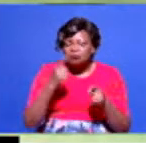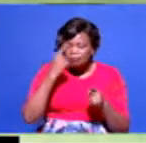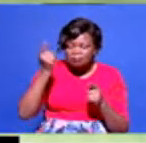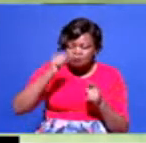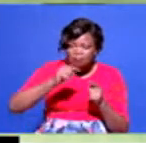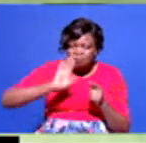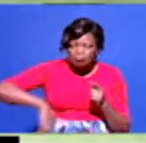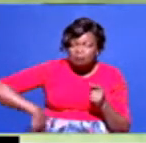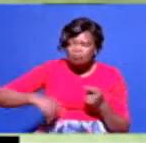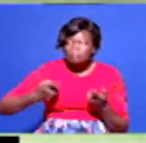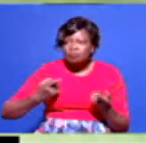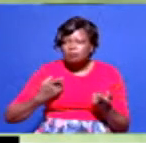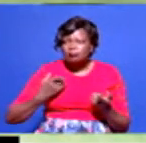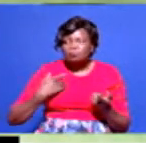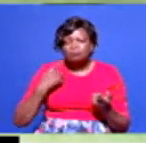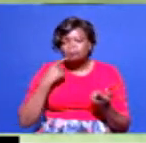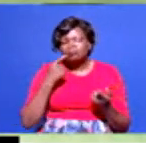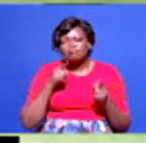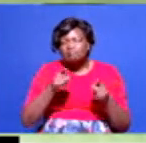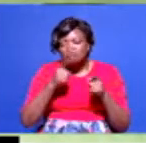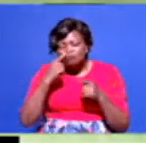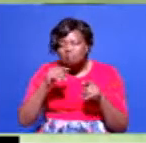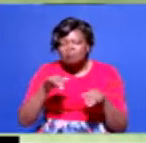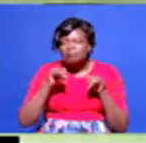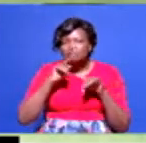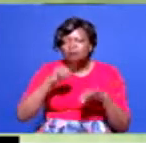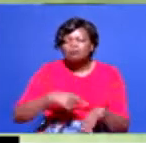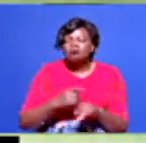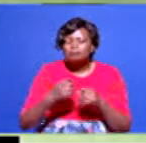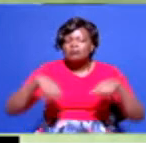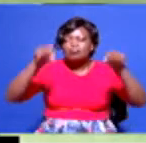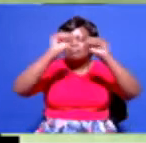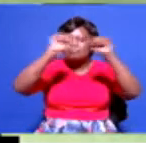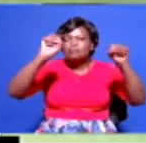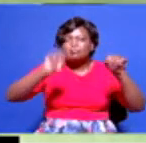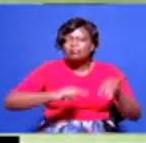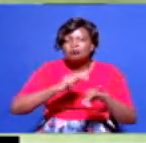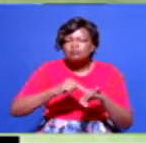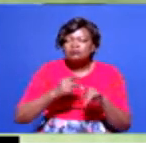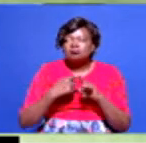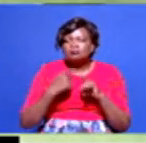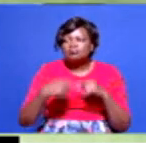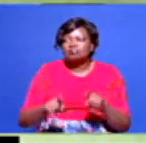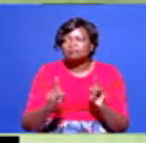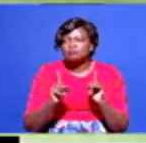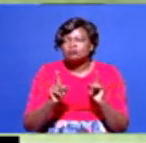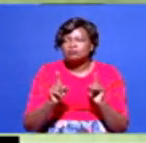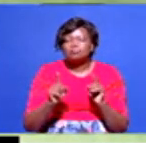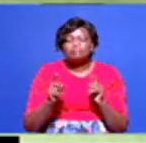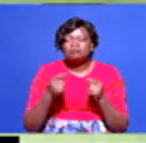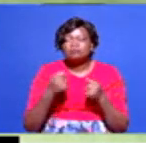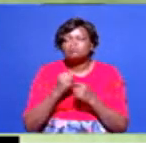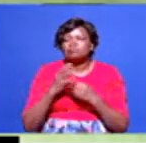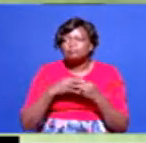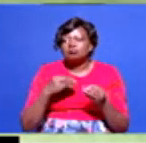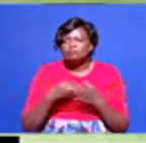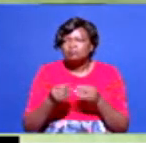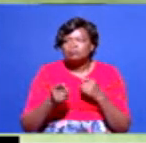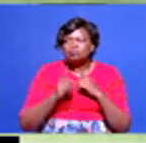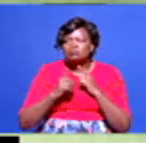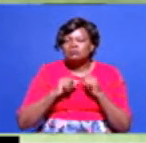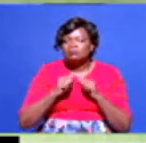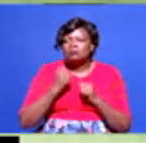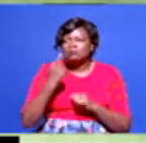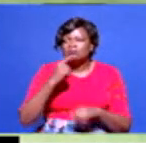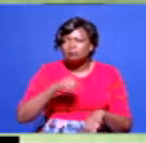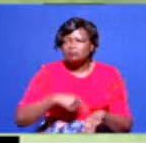having waited for an entire hour. He's the president of this nation. Instead, he may be comfortable. And we spoke for an entire